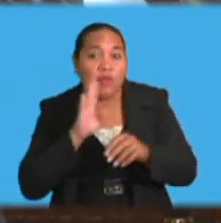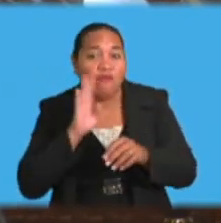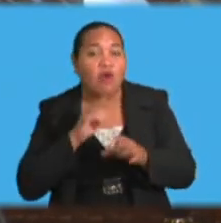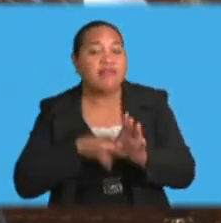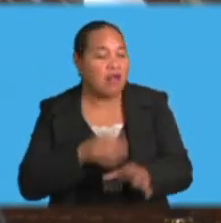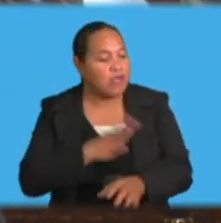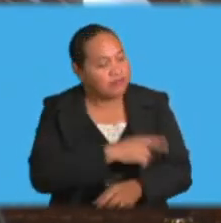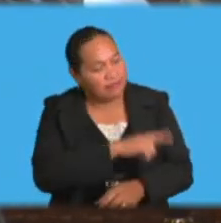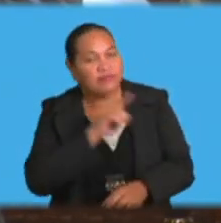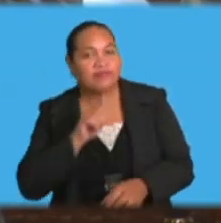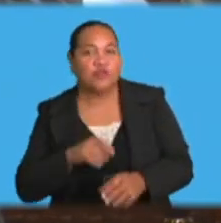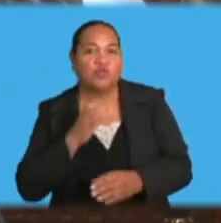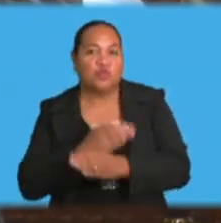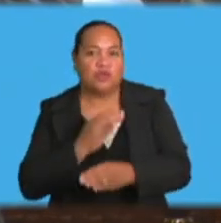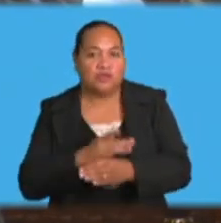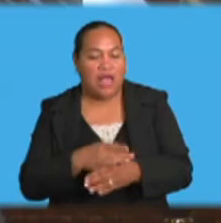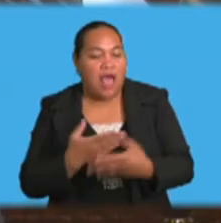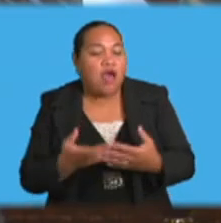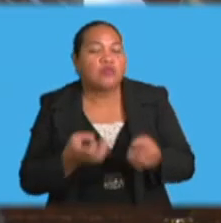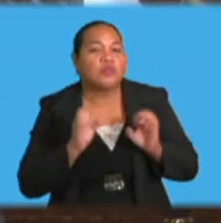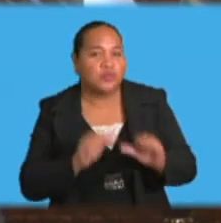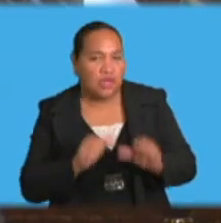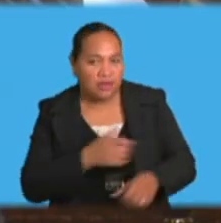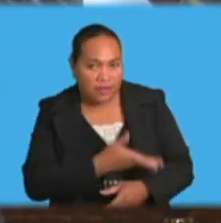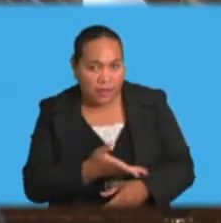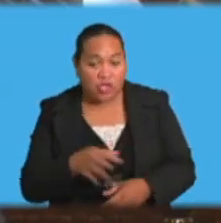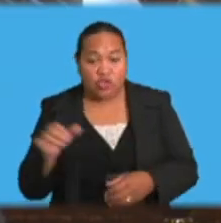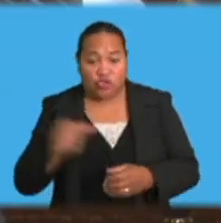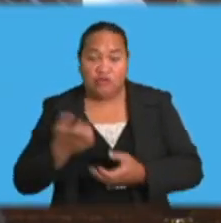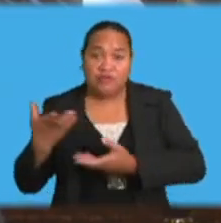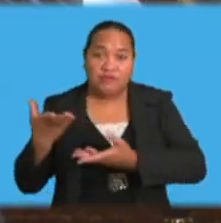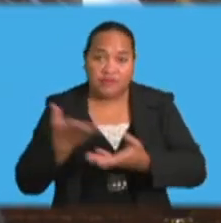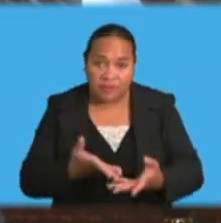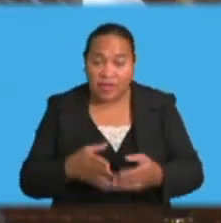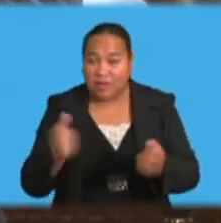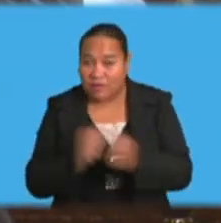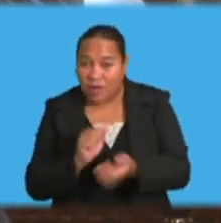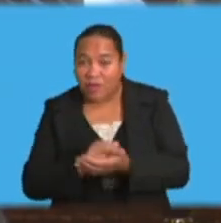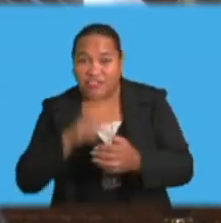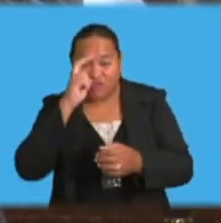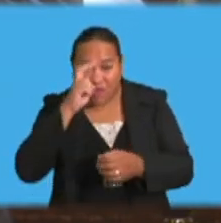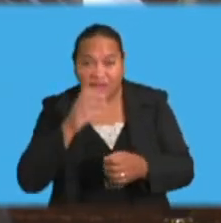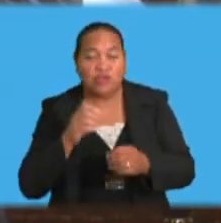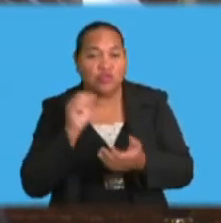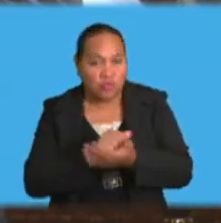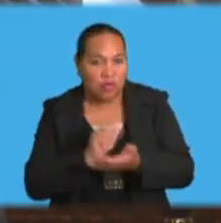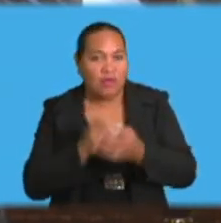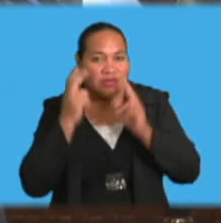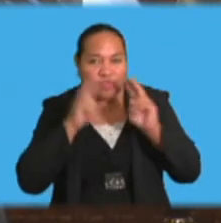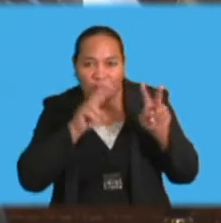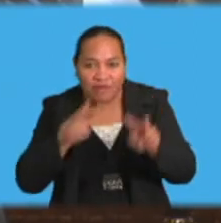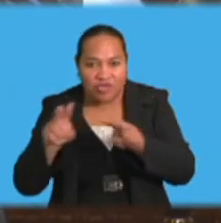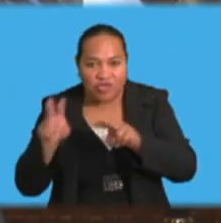in place measures to protect them. Young workers should be given appropriate work and provided with adequate training and supervision, and employers should